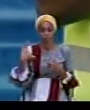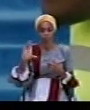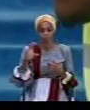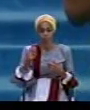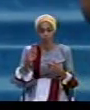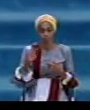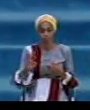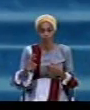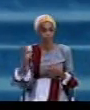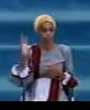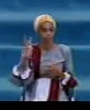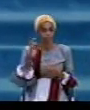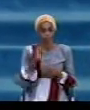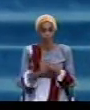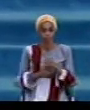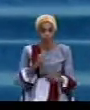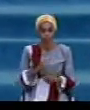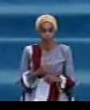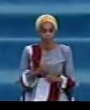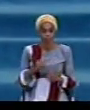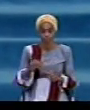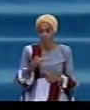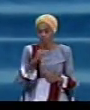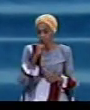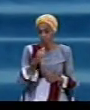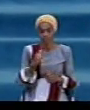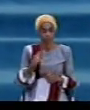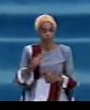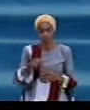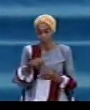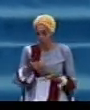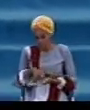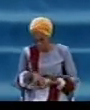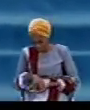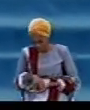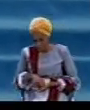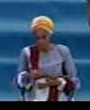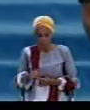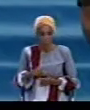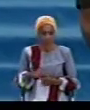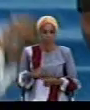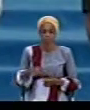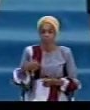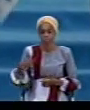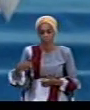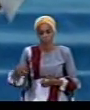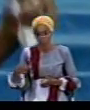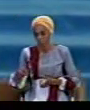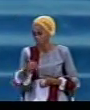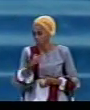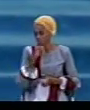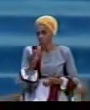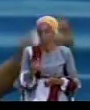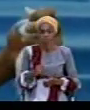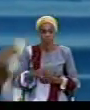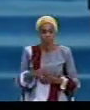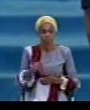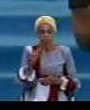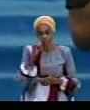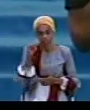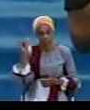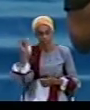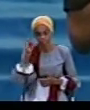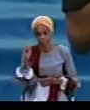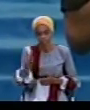To the extent I can't able to burn down or to heal myself. Daddy, yesterday night, Daddy said if you